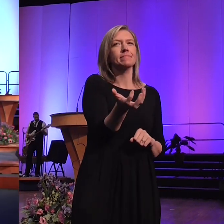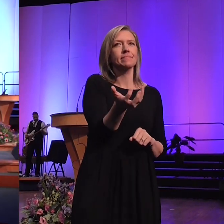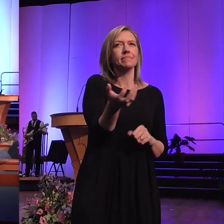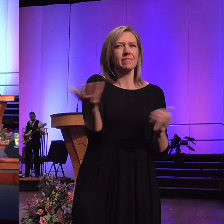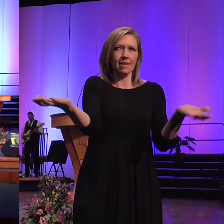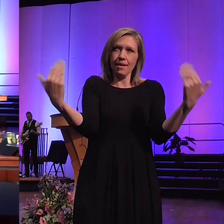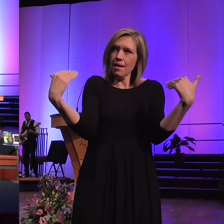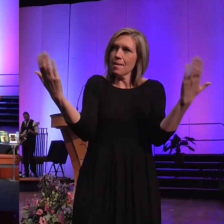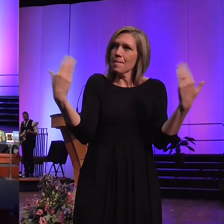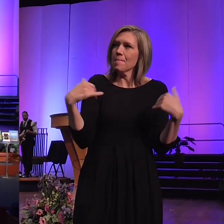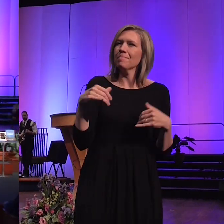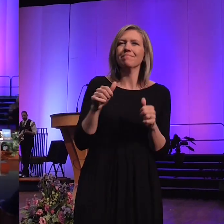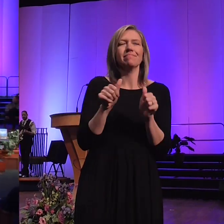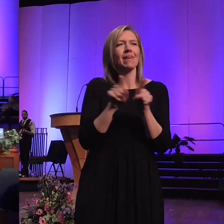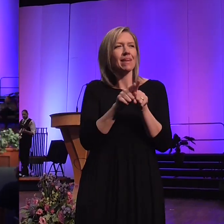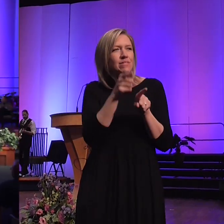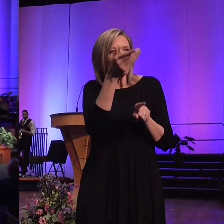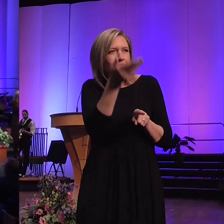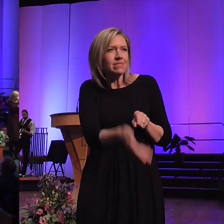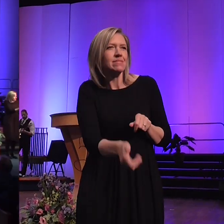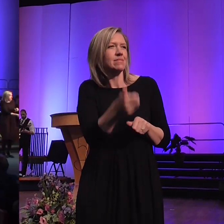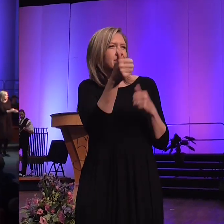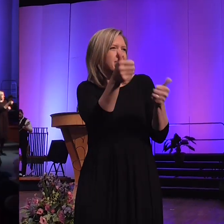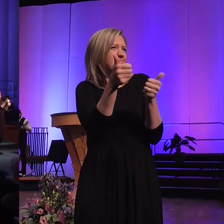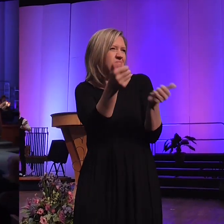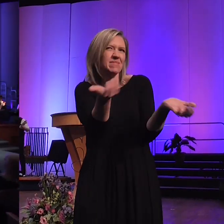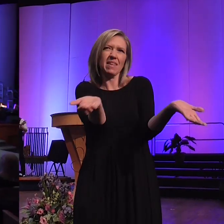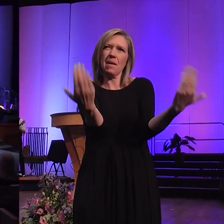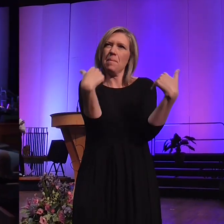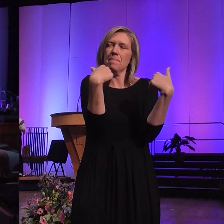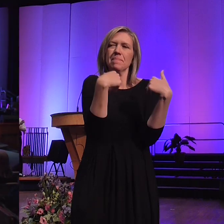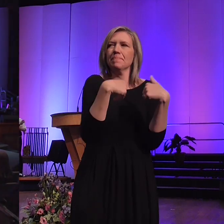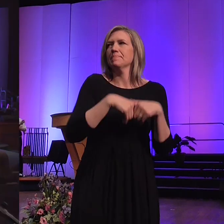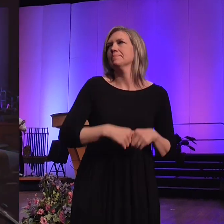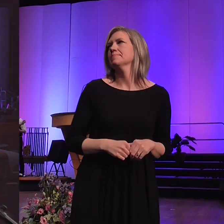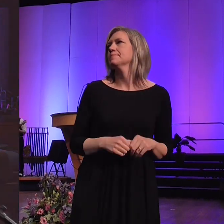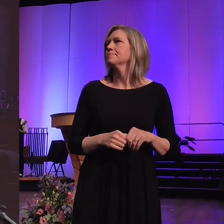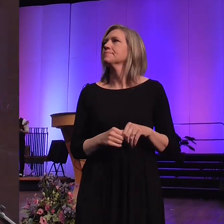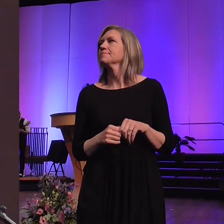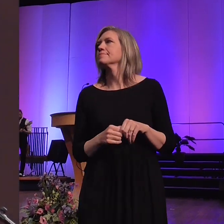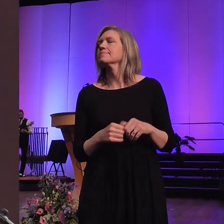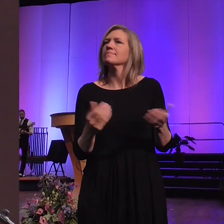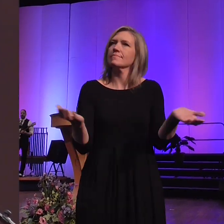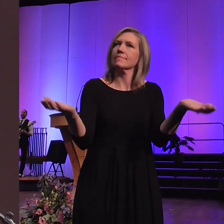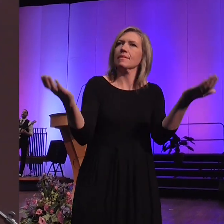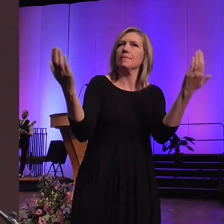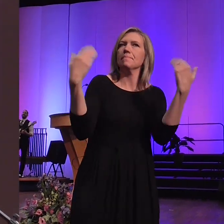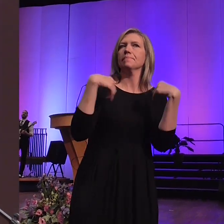Come, as you are. Come,